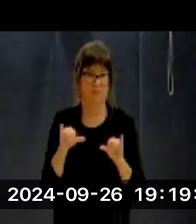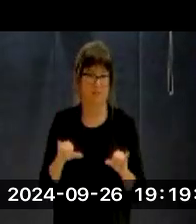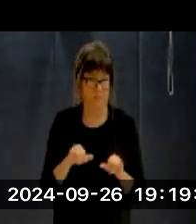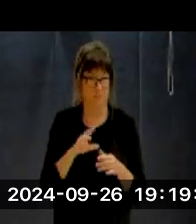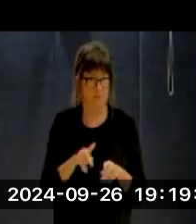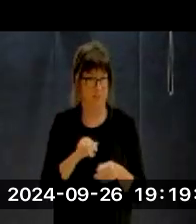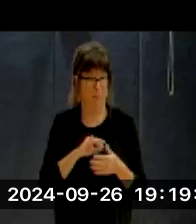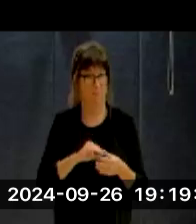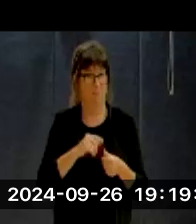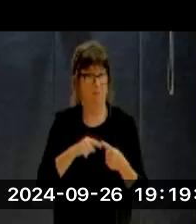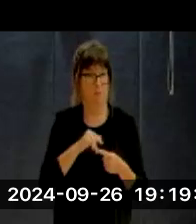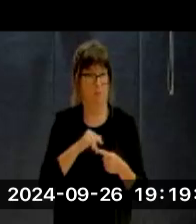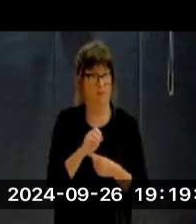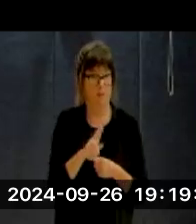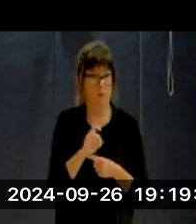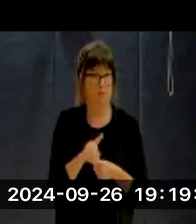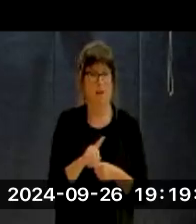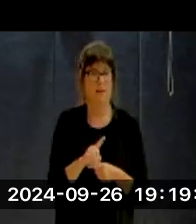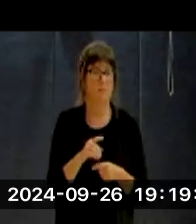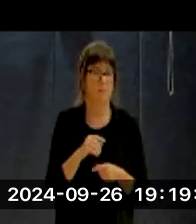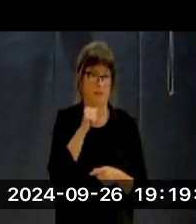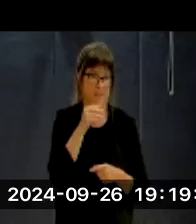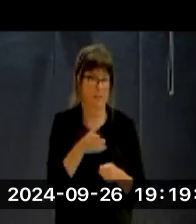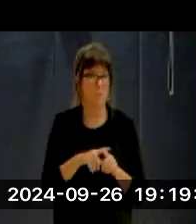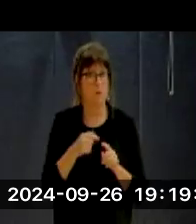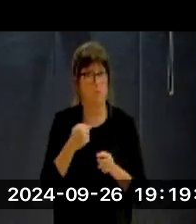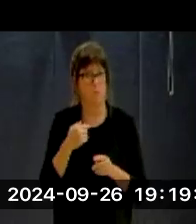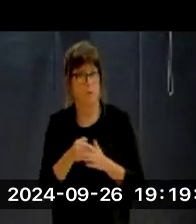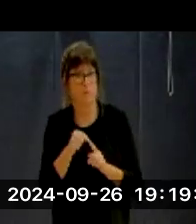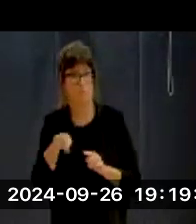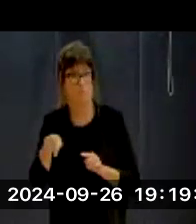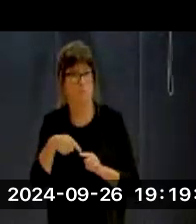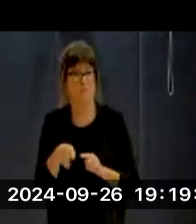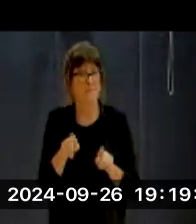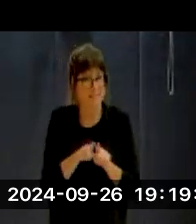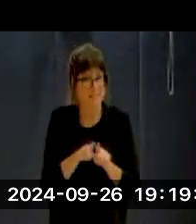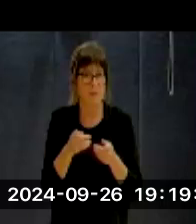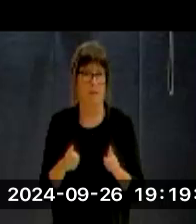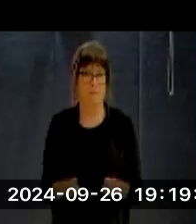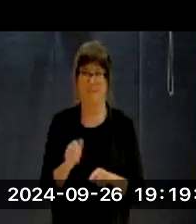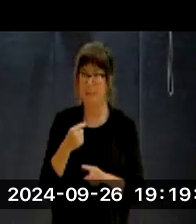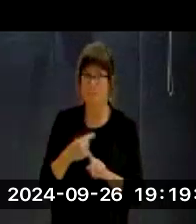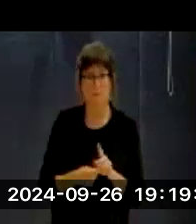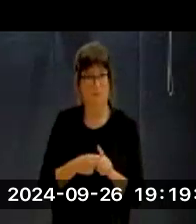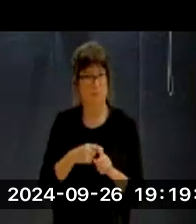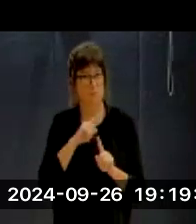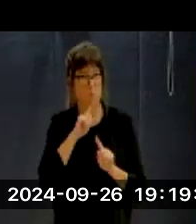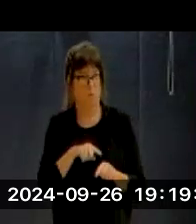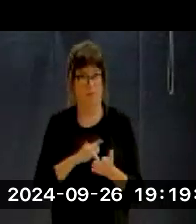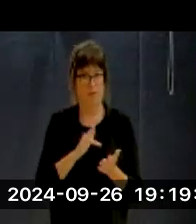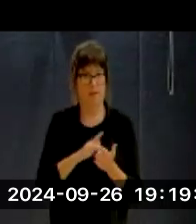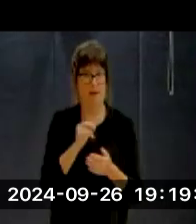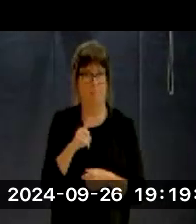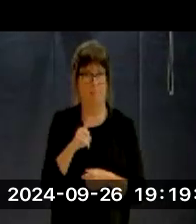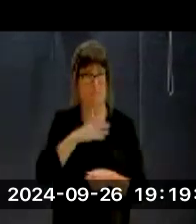we're not in that district, but we're in a surrounding district. And the same thing happened. 10 months to order an iPad for my son